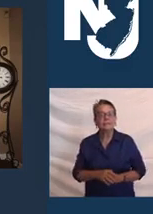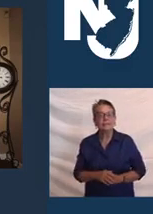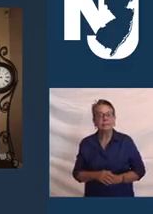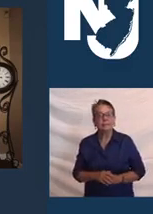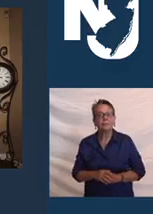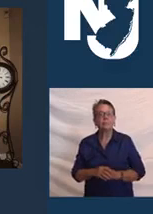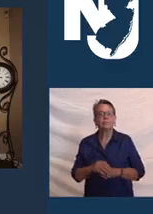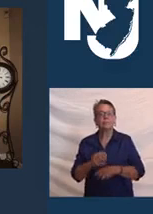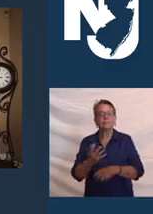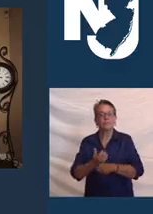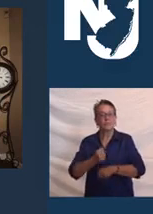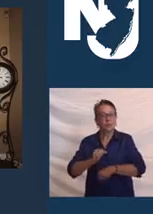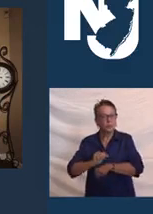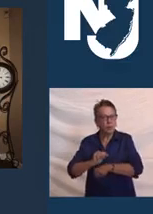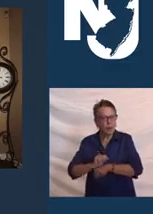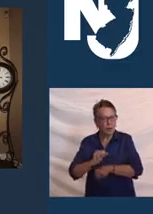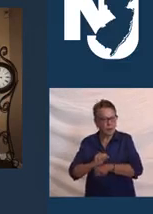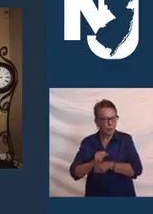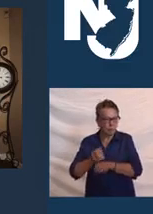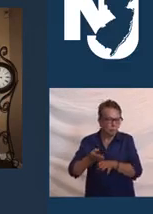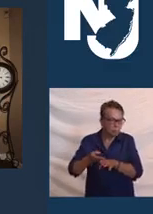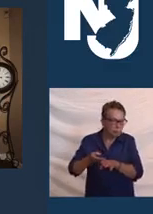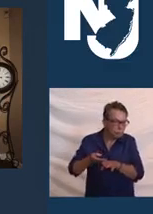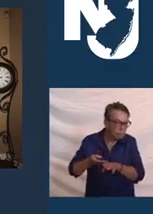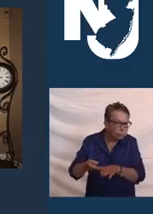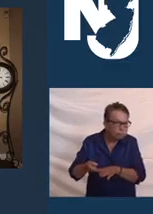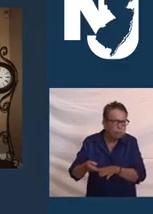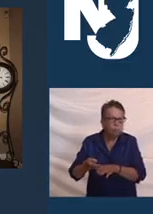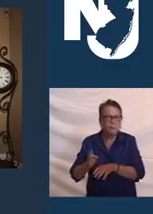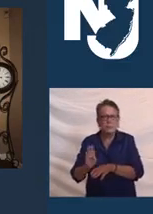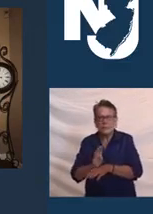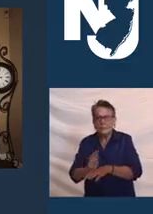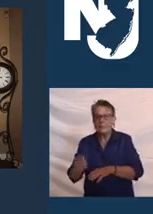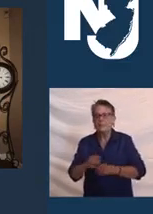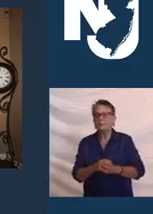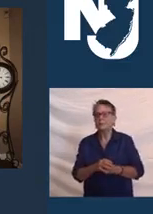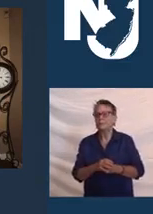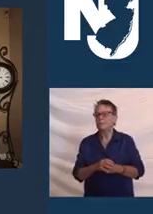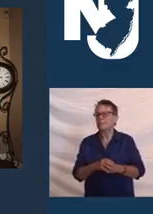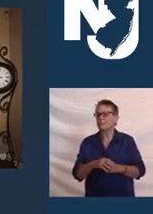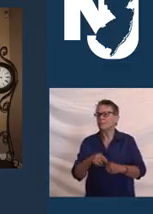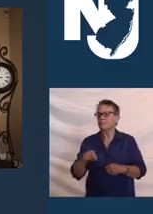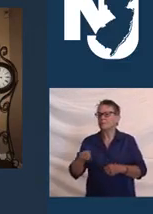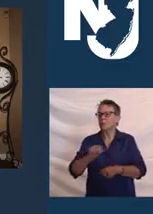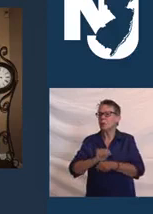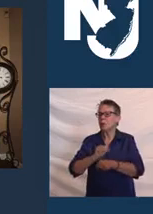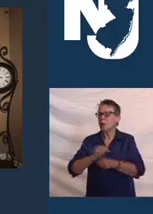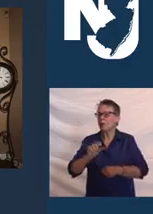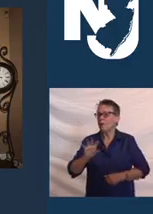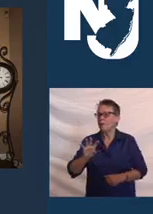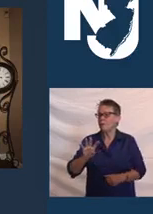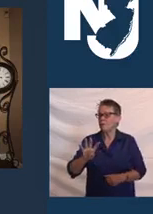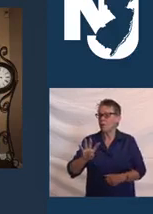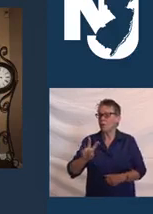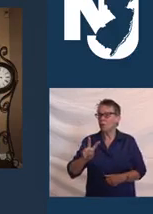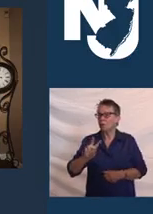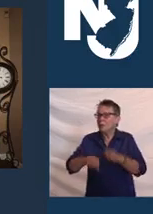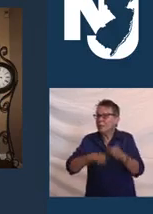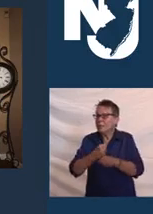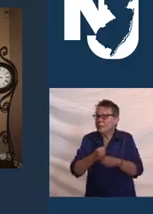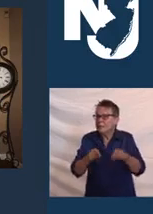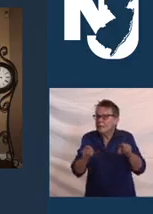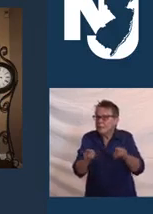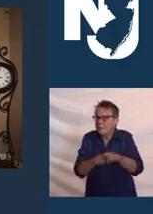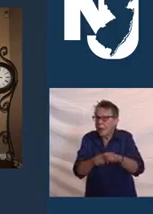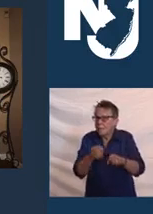college degrees later, he was still with Wakefern, but now as the corporate director of finance. What a story. Outside from